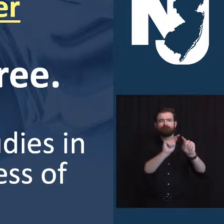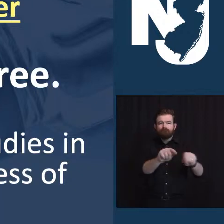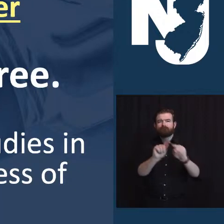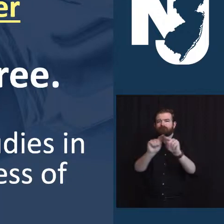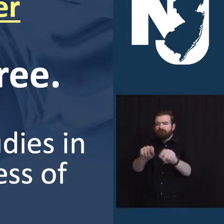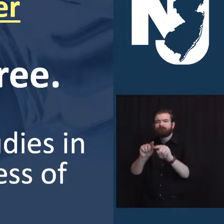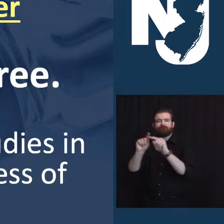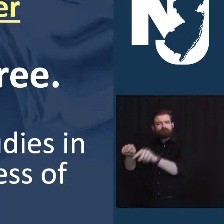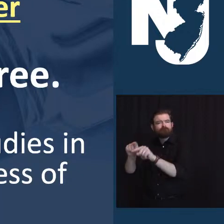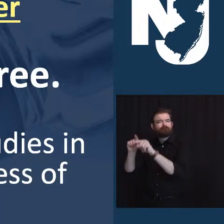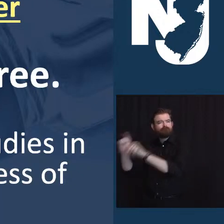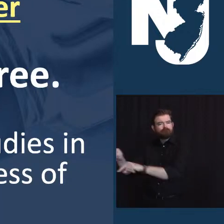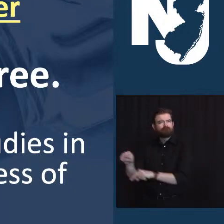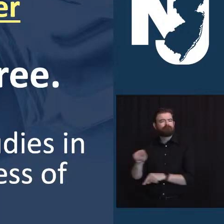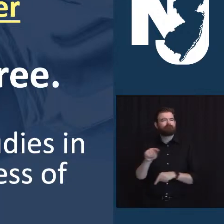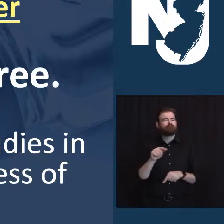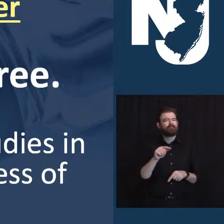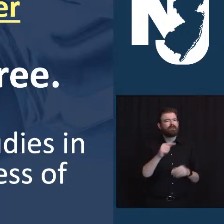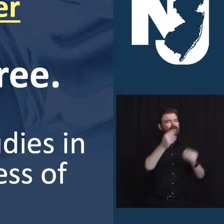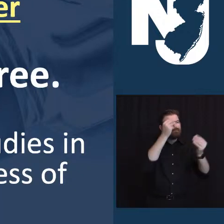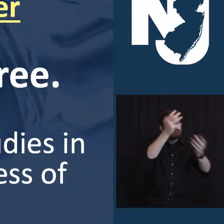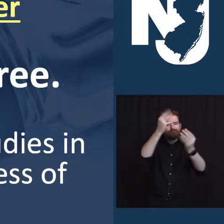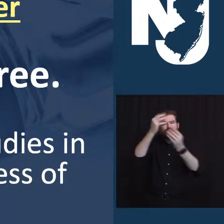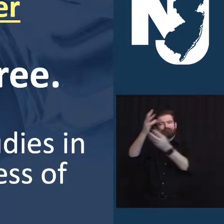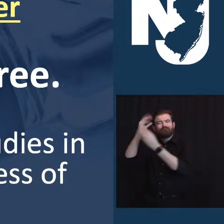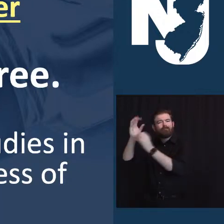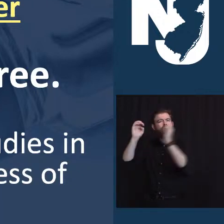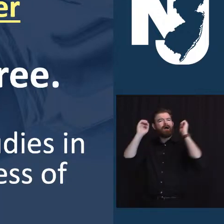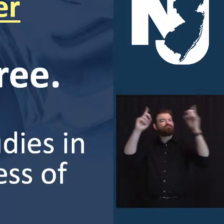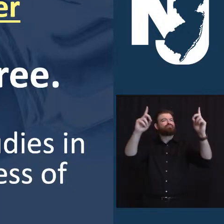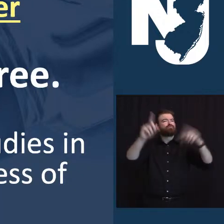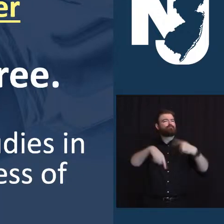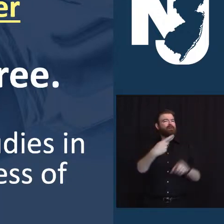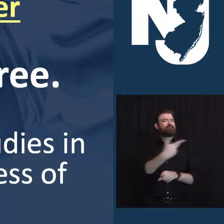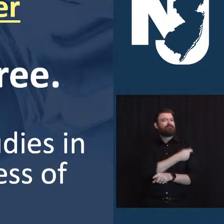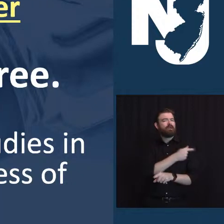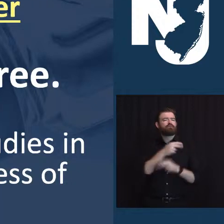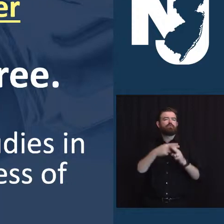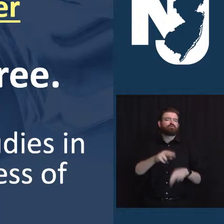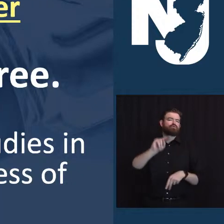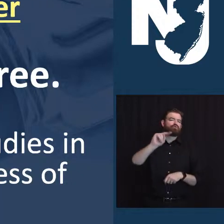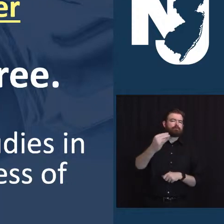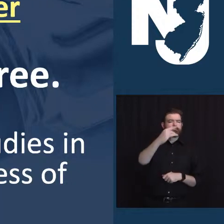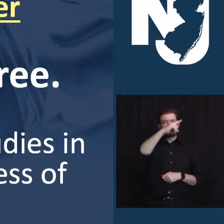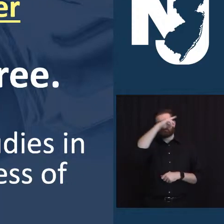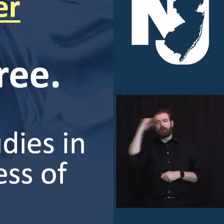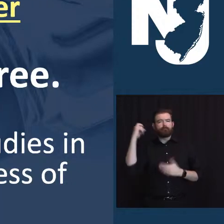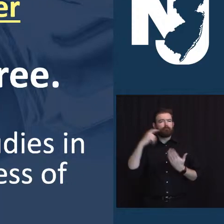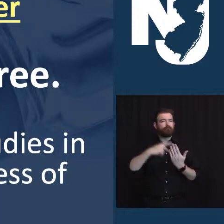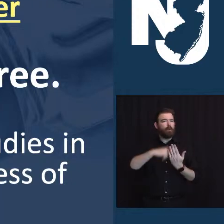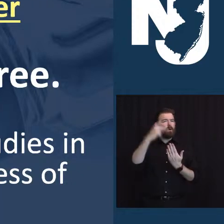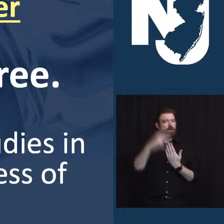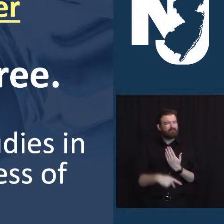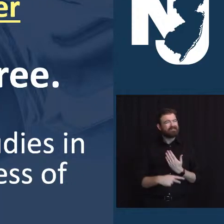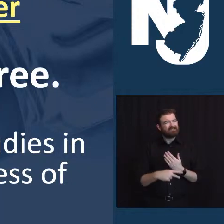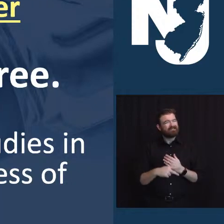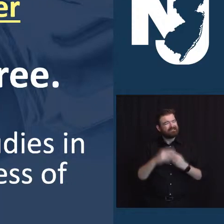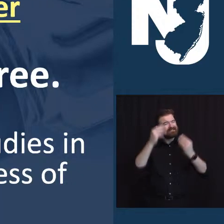build vaccine confidence. So I mentioned that on Monday, our door knockers were